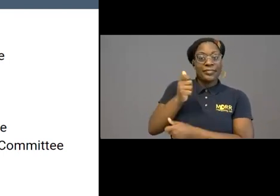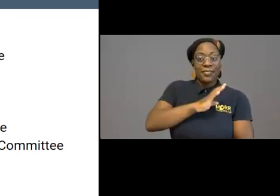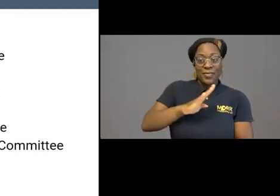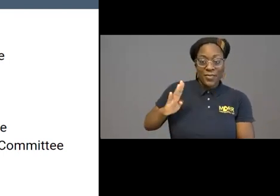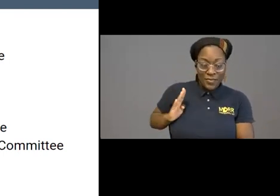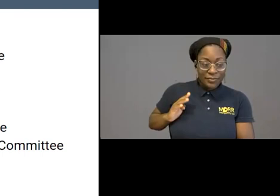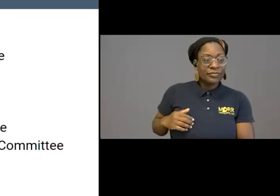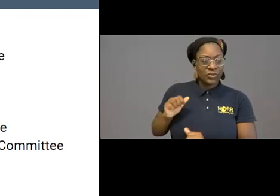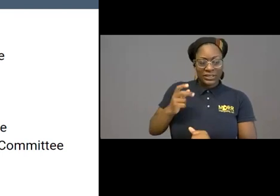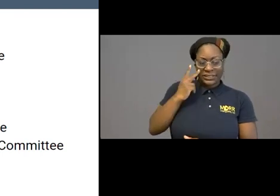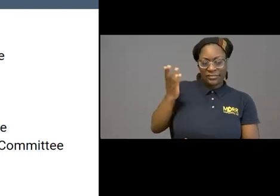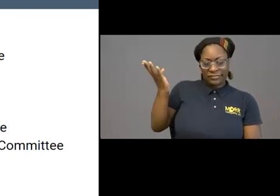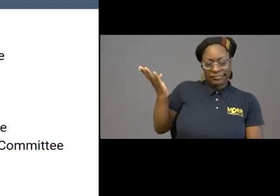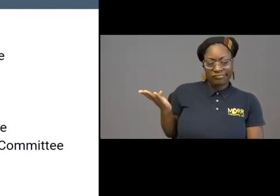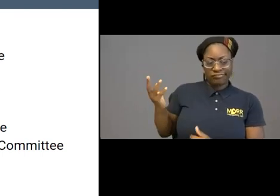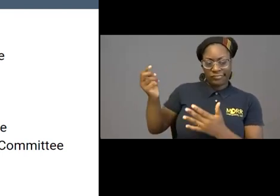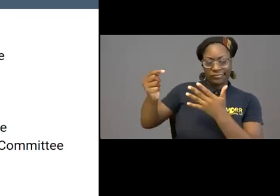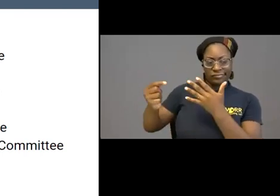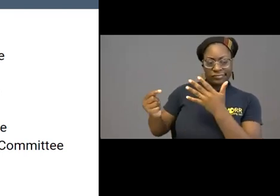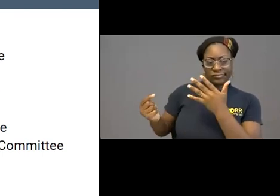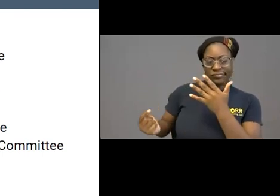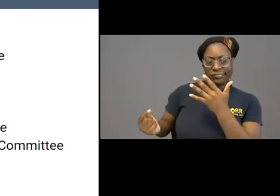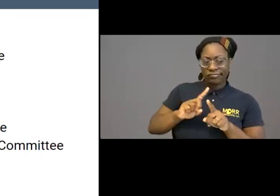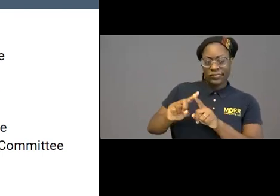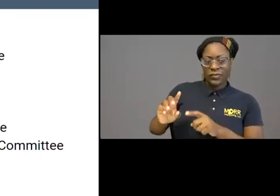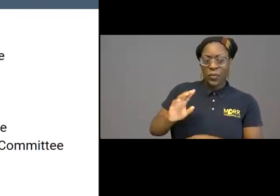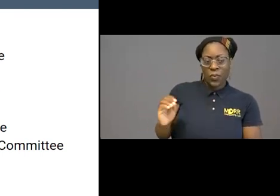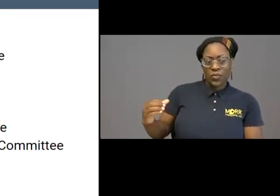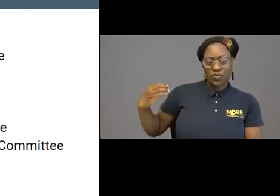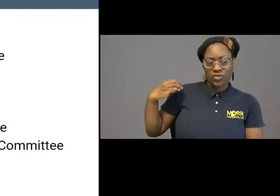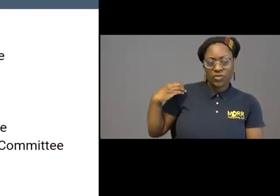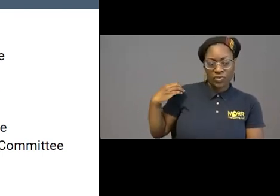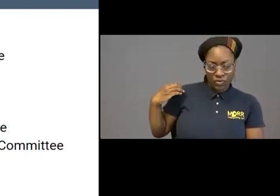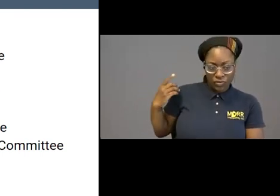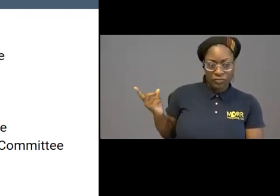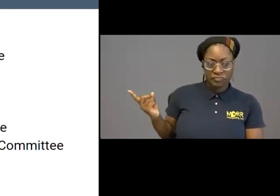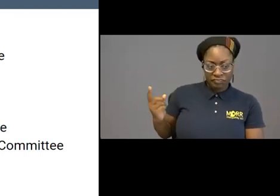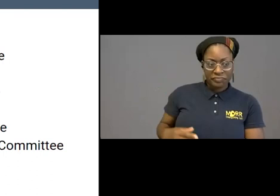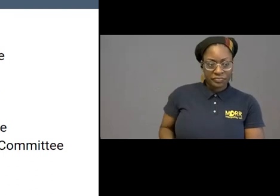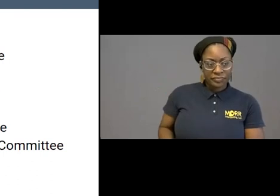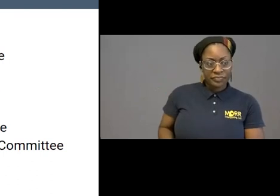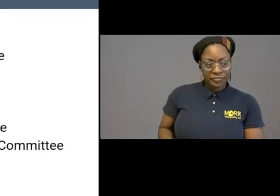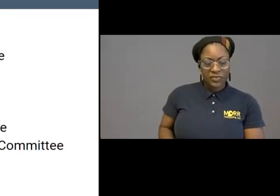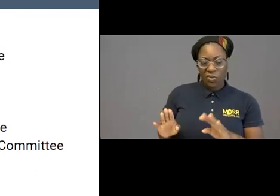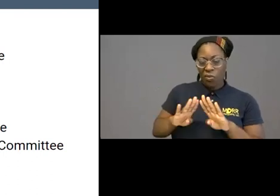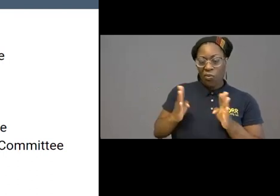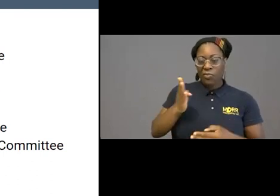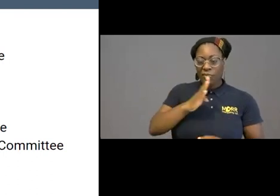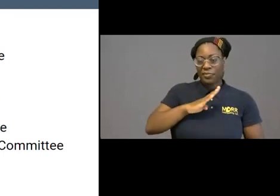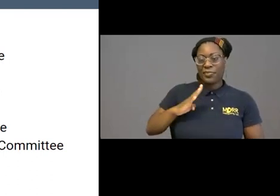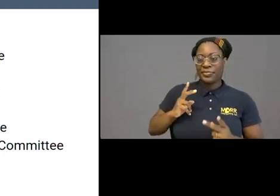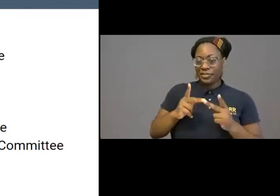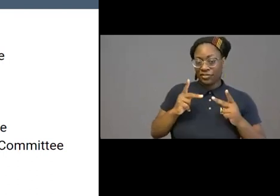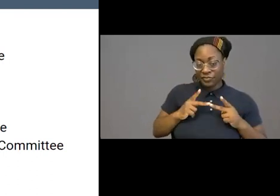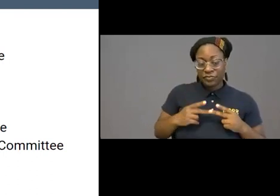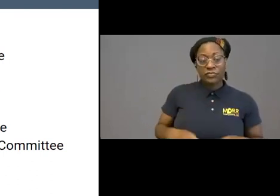a virtual events co-chair, a student representative, a website coordinator, and a grant coordinator. And if the executive board